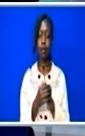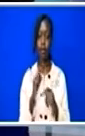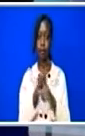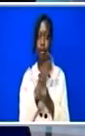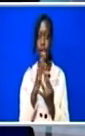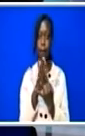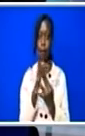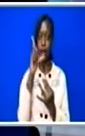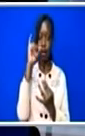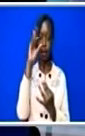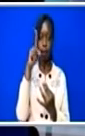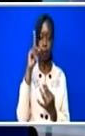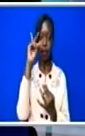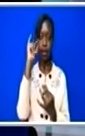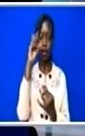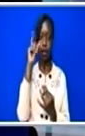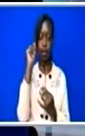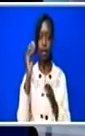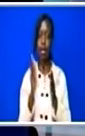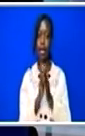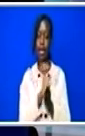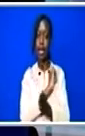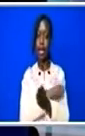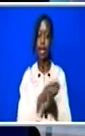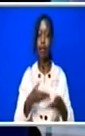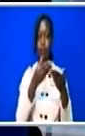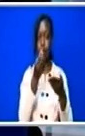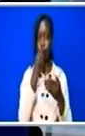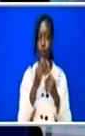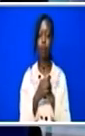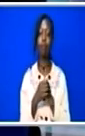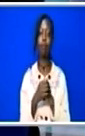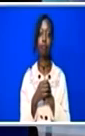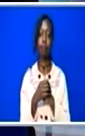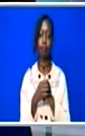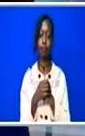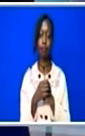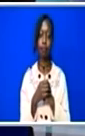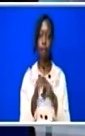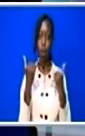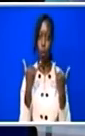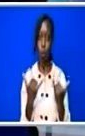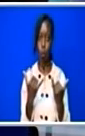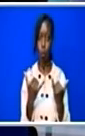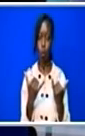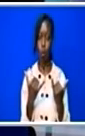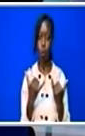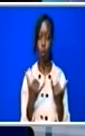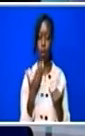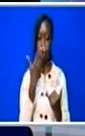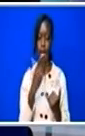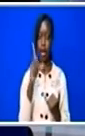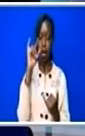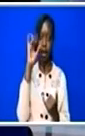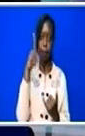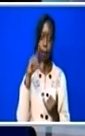carbohydrates. as far as elements are concerned. concerned. Aha. You get Okay. it? Yes. Very good. Now, these lipids that we are